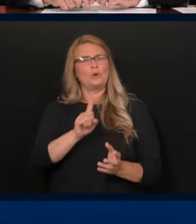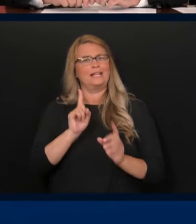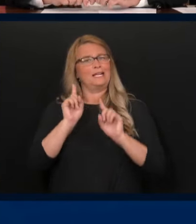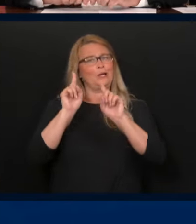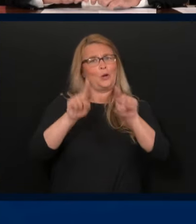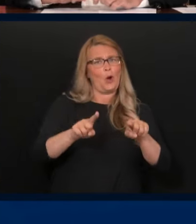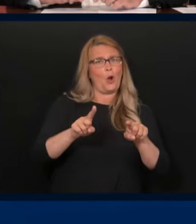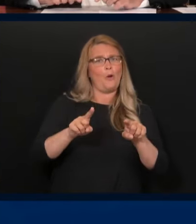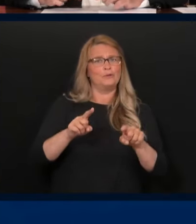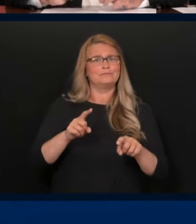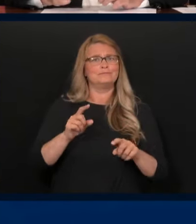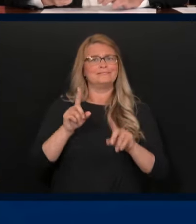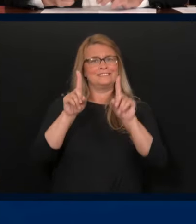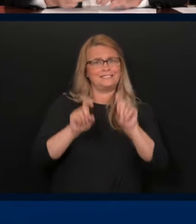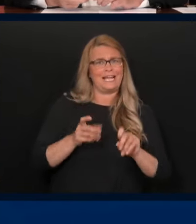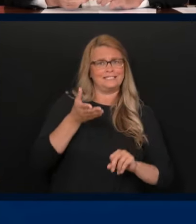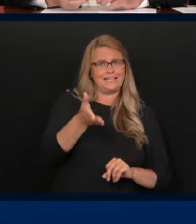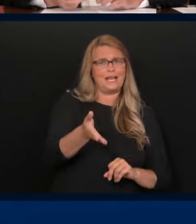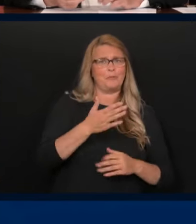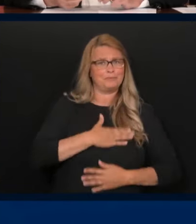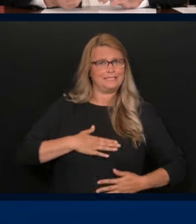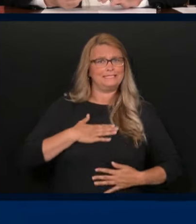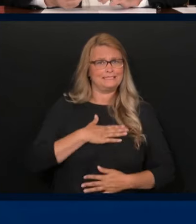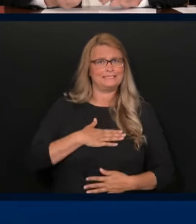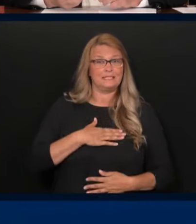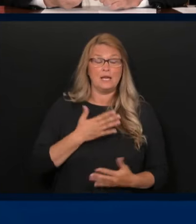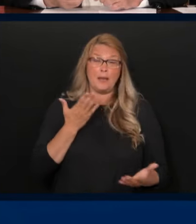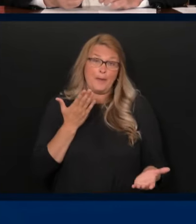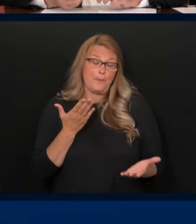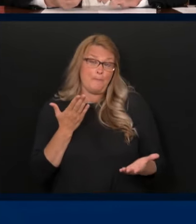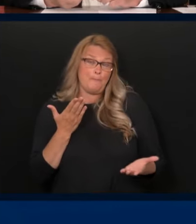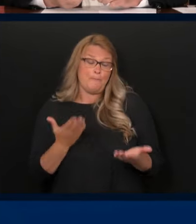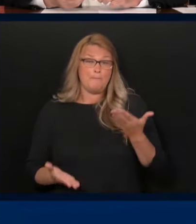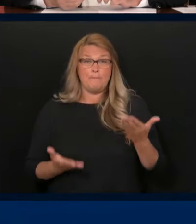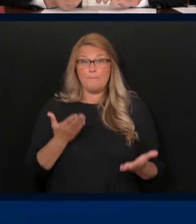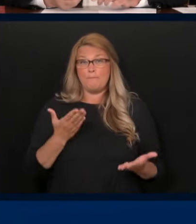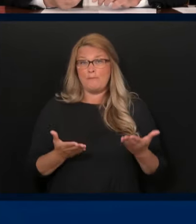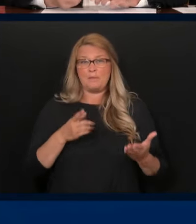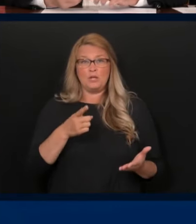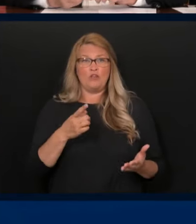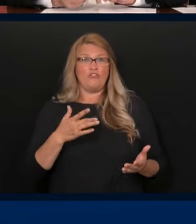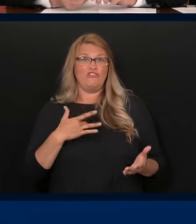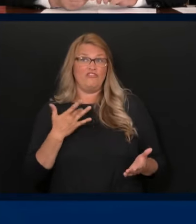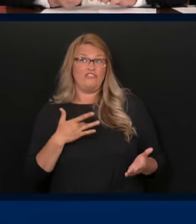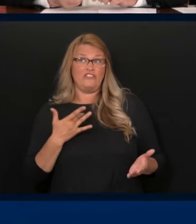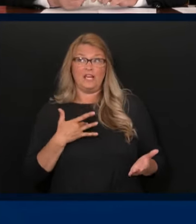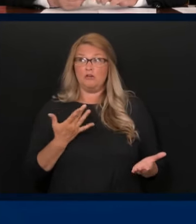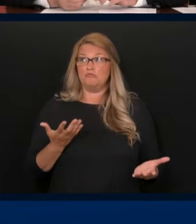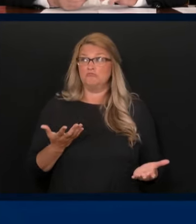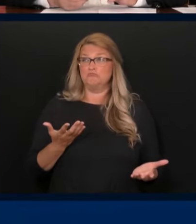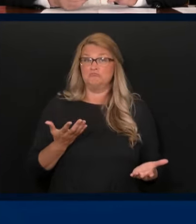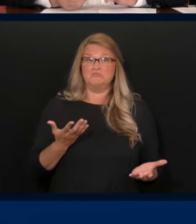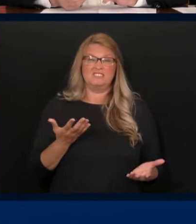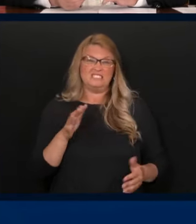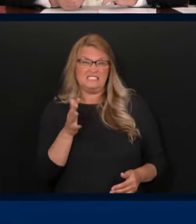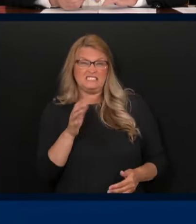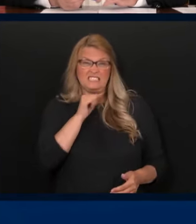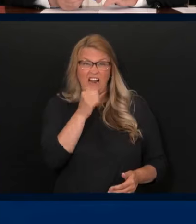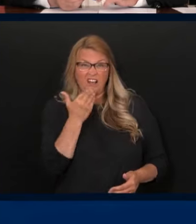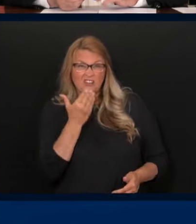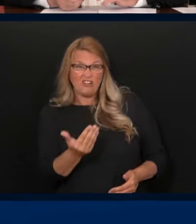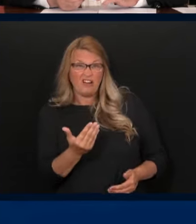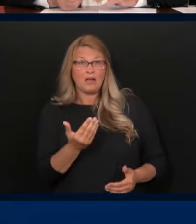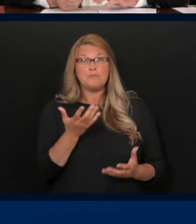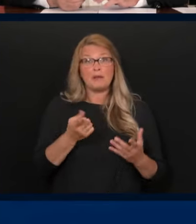please. Especially if you're, maybe feeling a little bit, not so good, and you're an